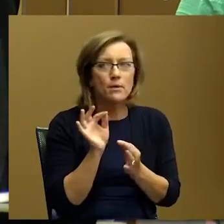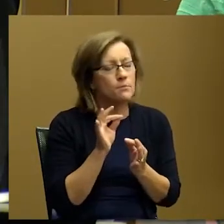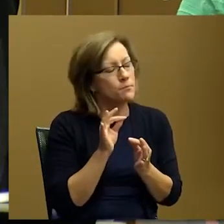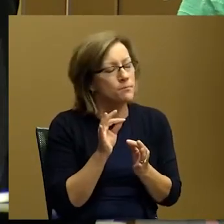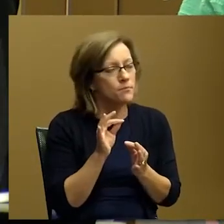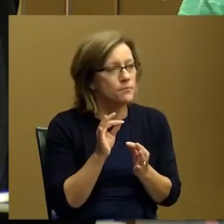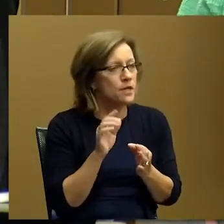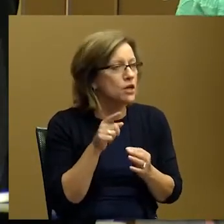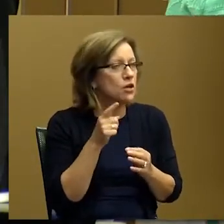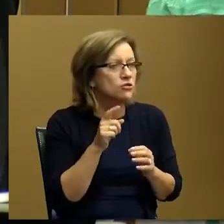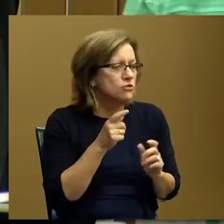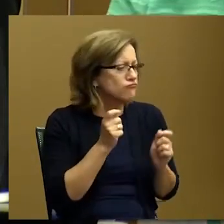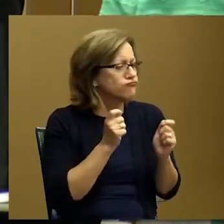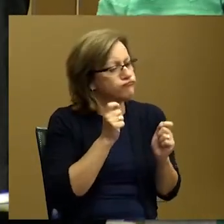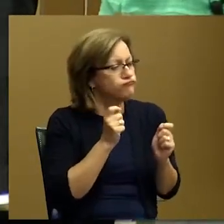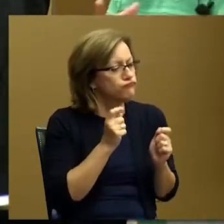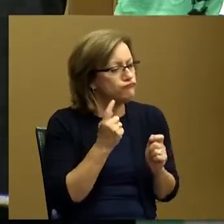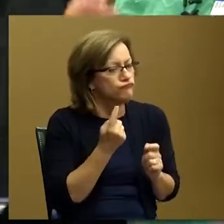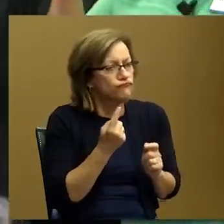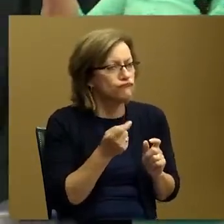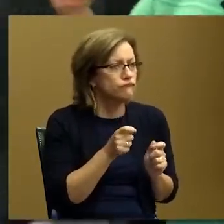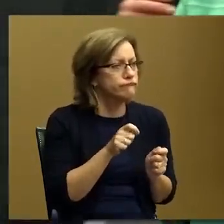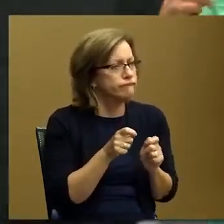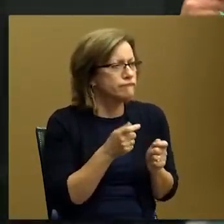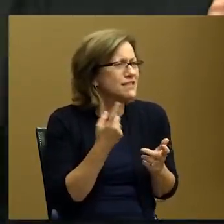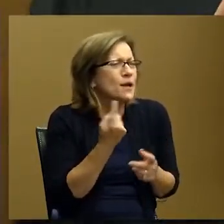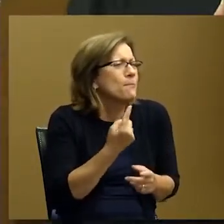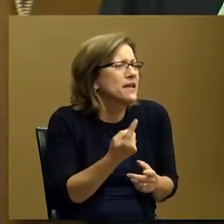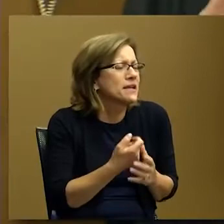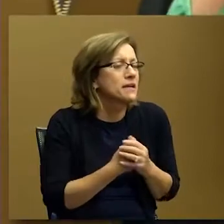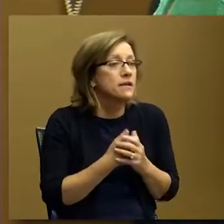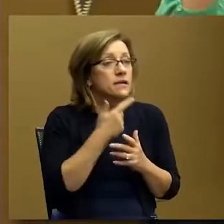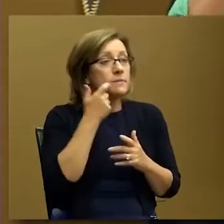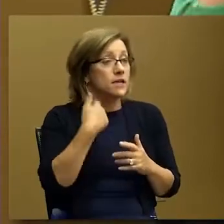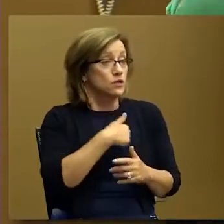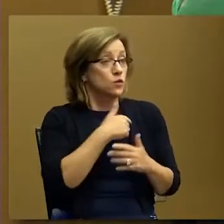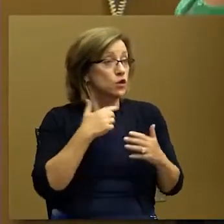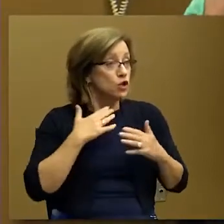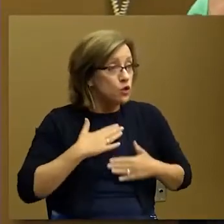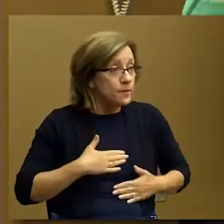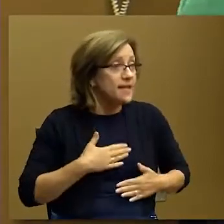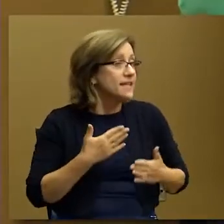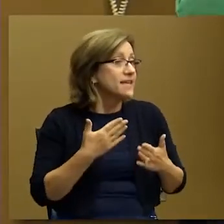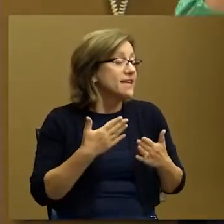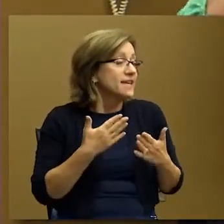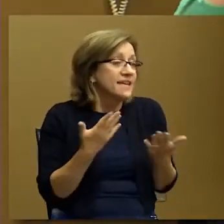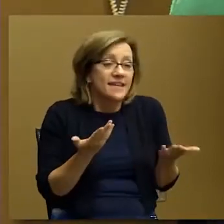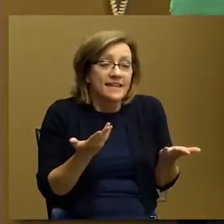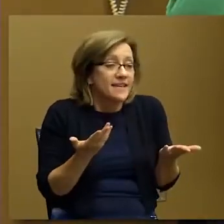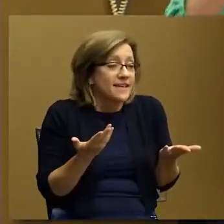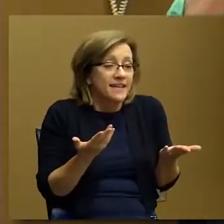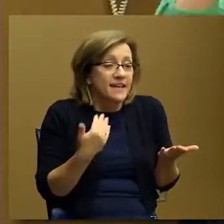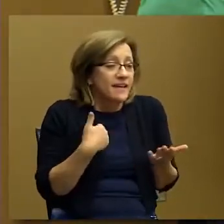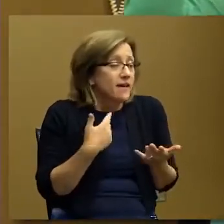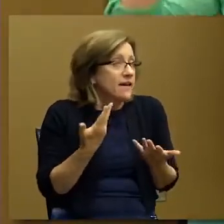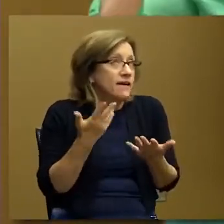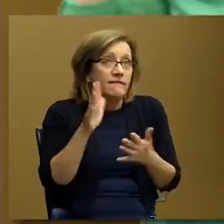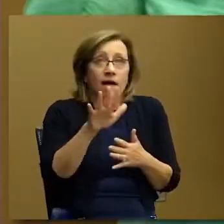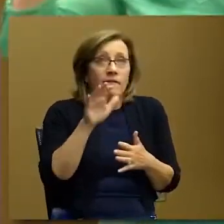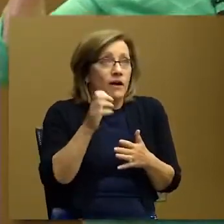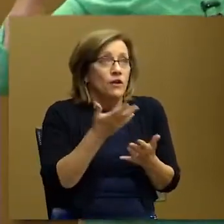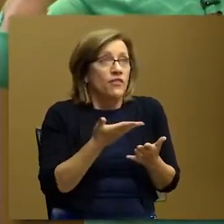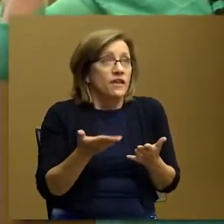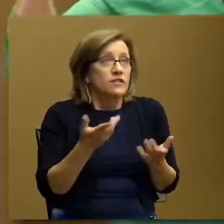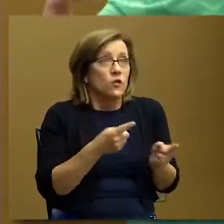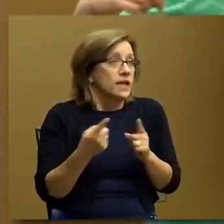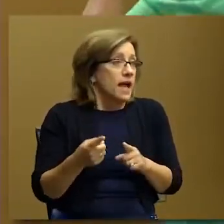be just a change. A lot of times, because we're human and because we've got about 500 things going